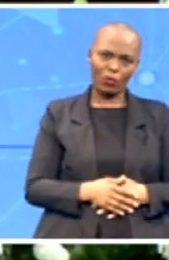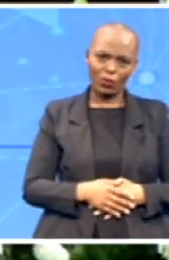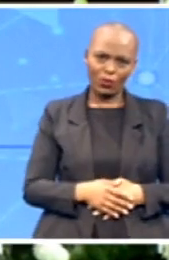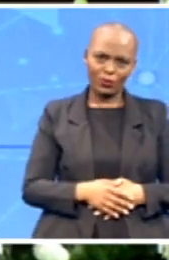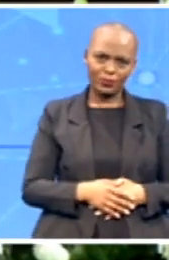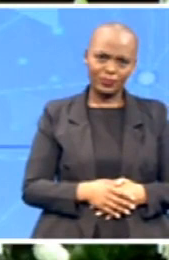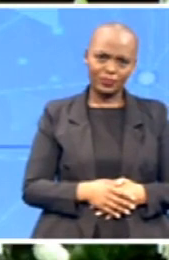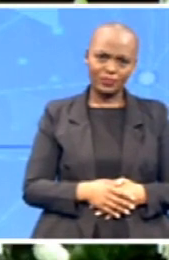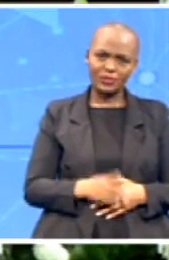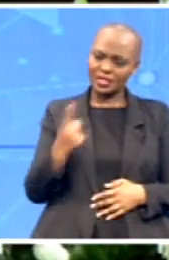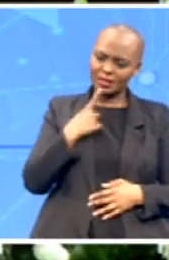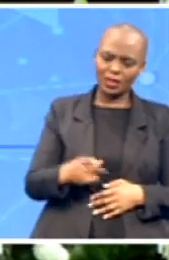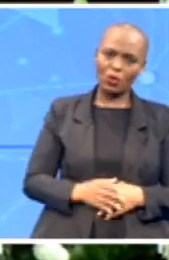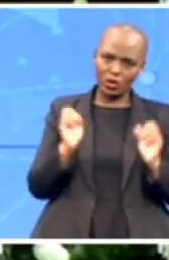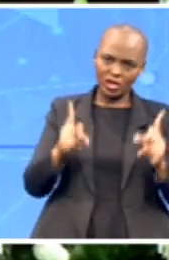speech.